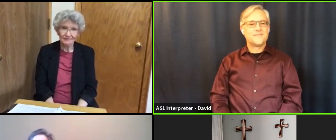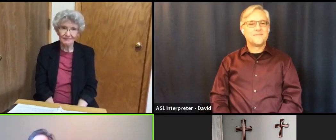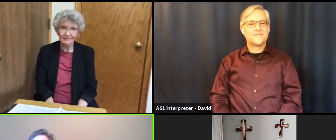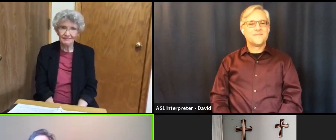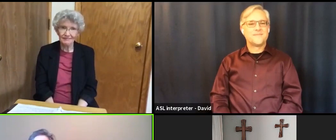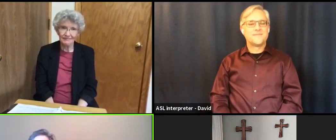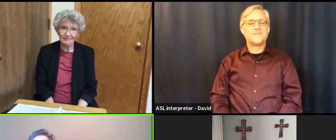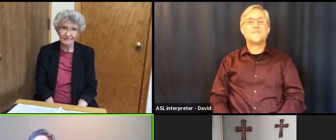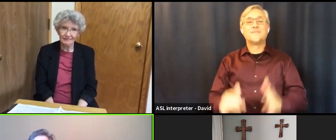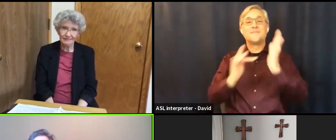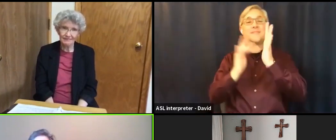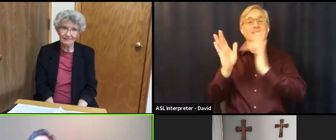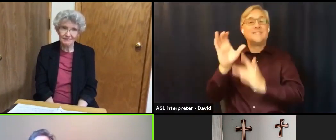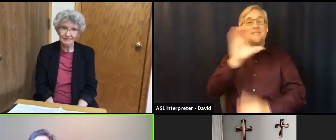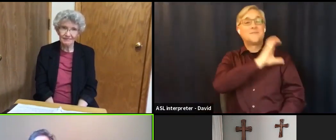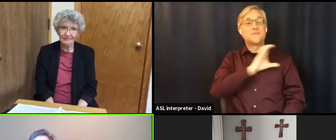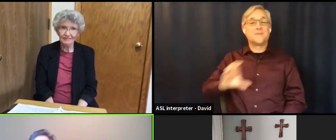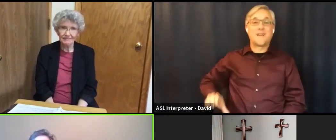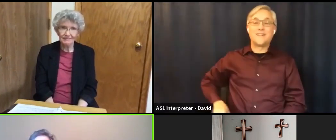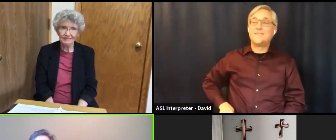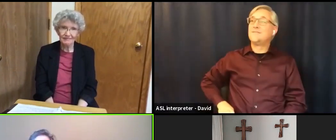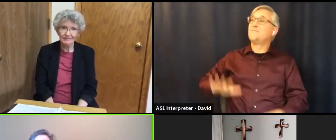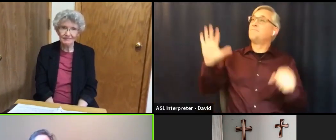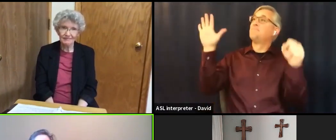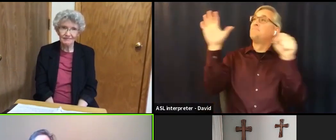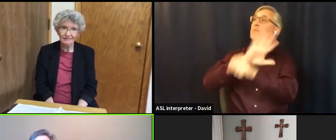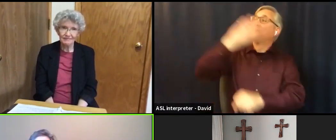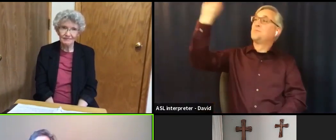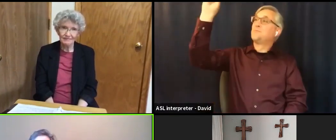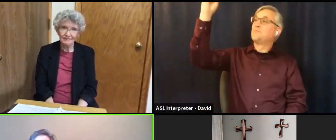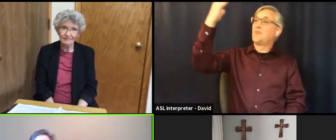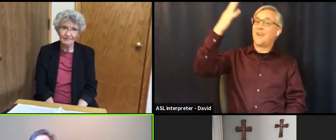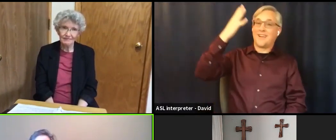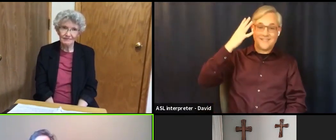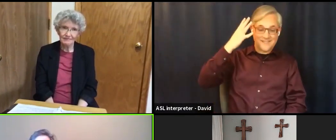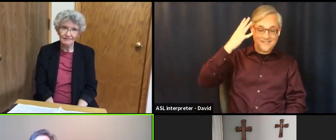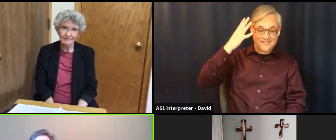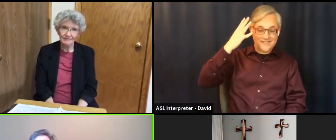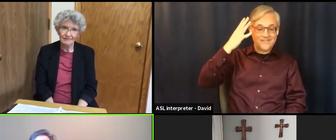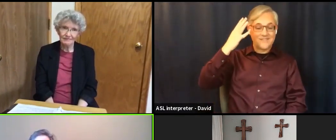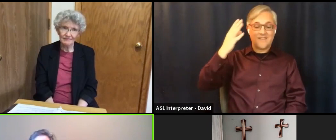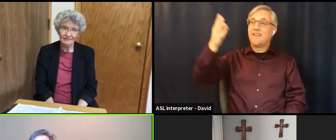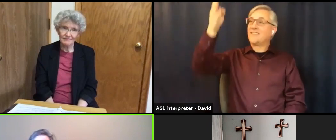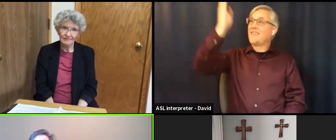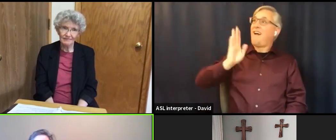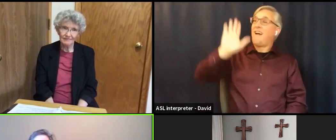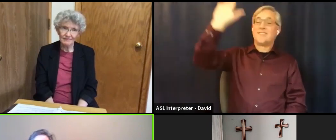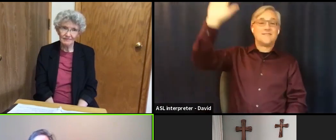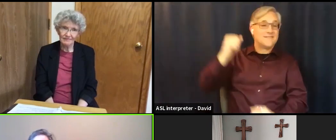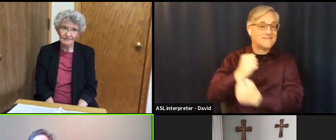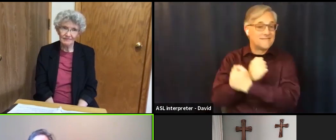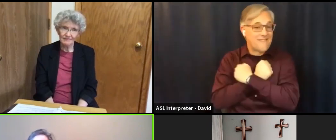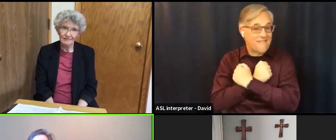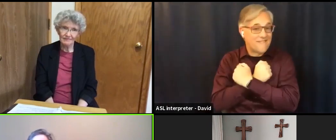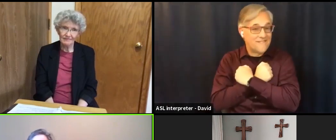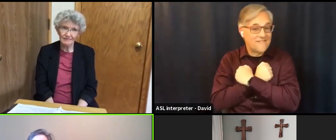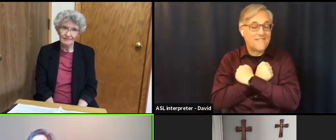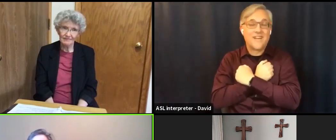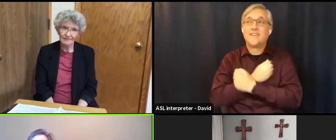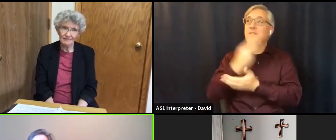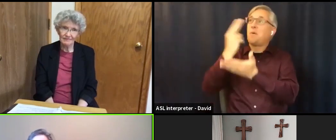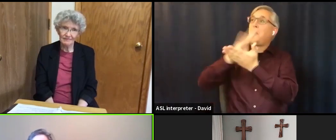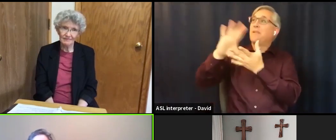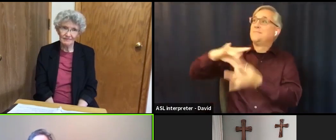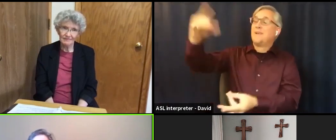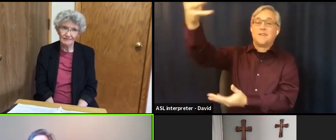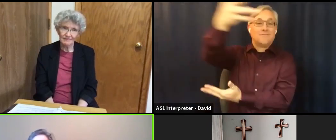The grace of our Lord Jesus Christ, the love of God, and the communion of the Holy